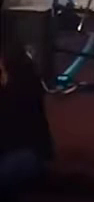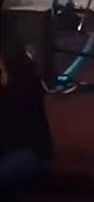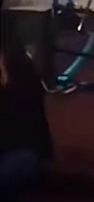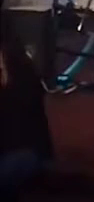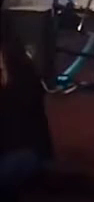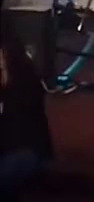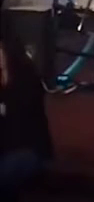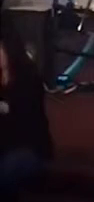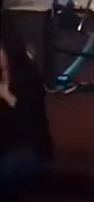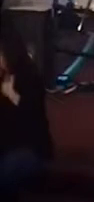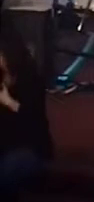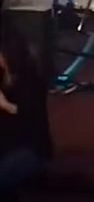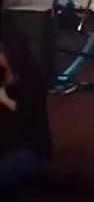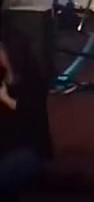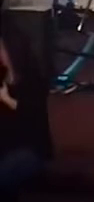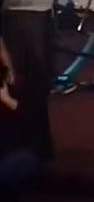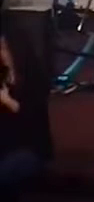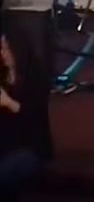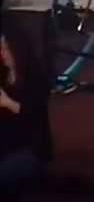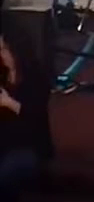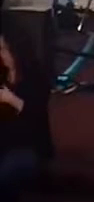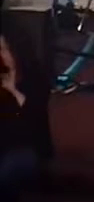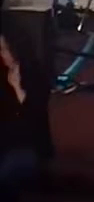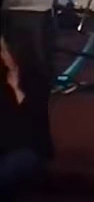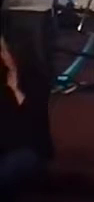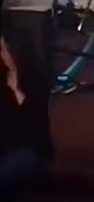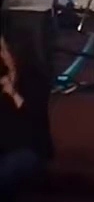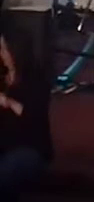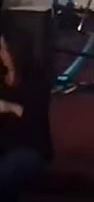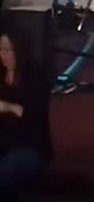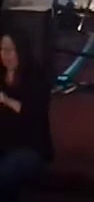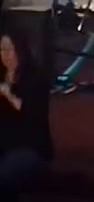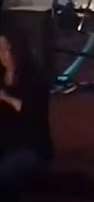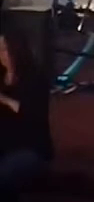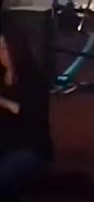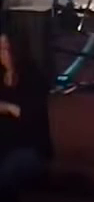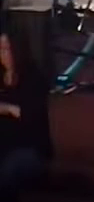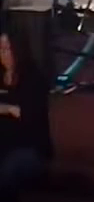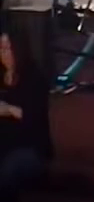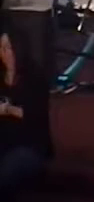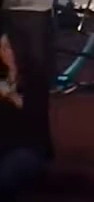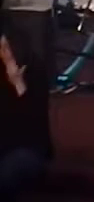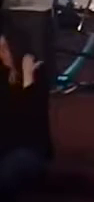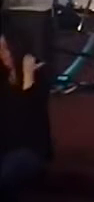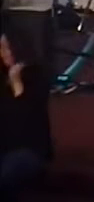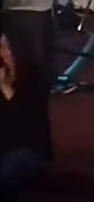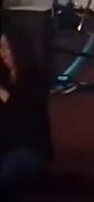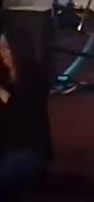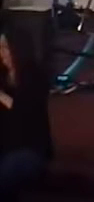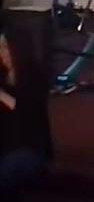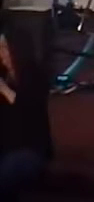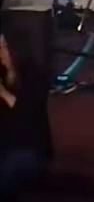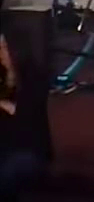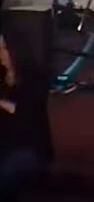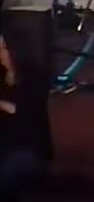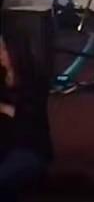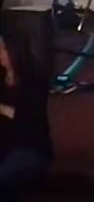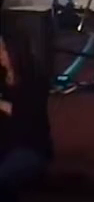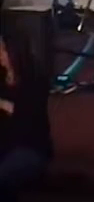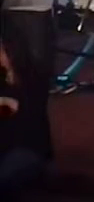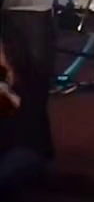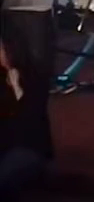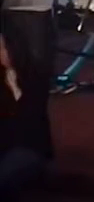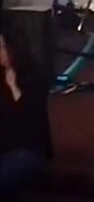always some really good reason as why they can't follow through. We are saturated with a world of broken promises. I